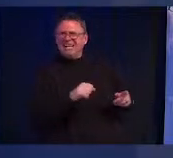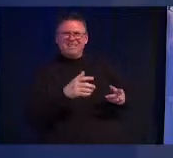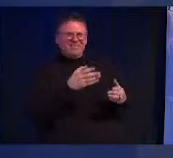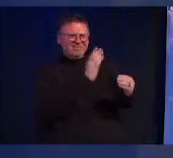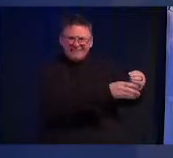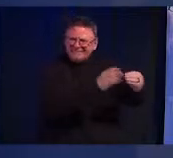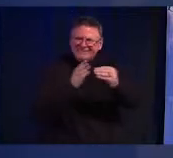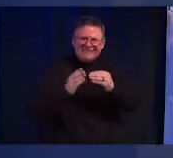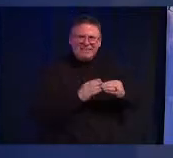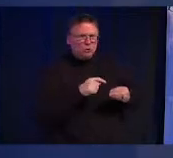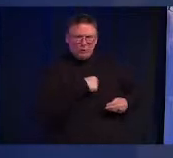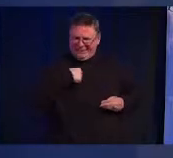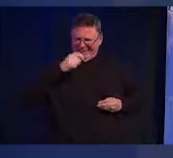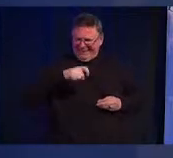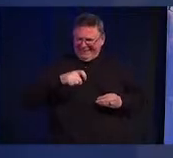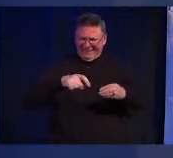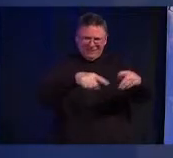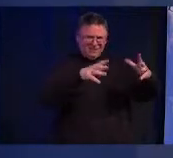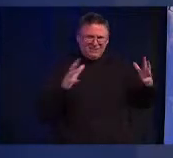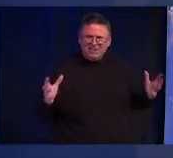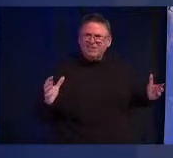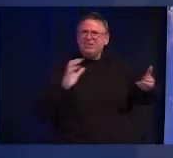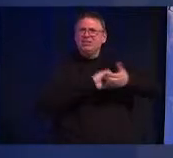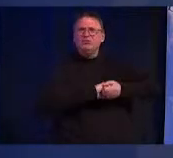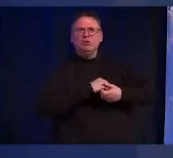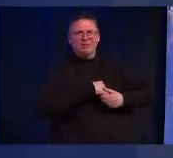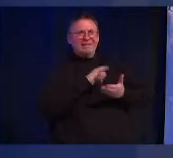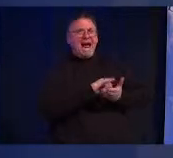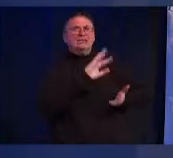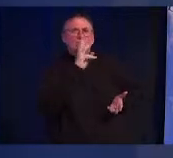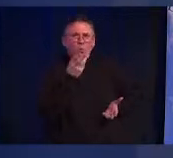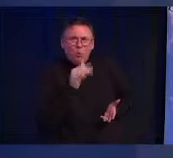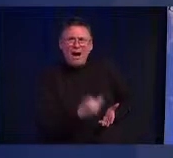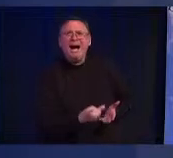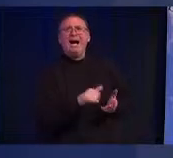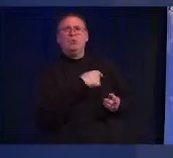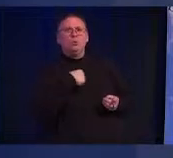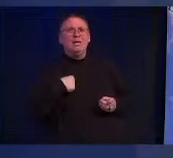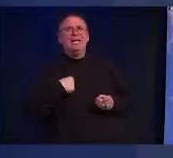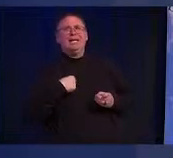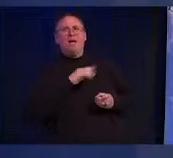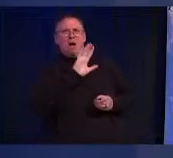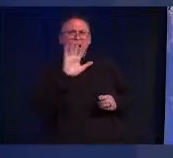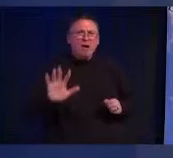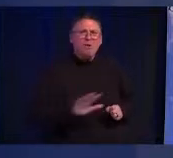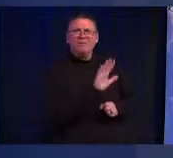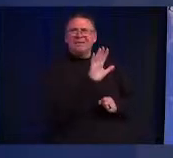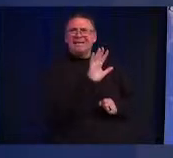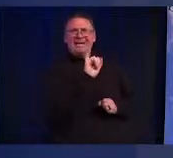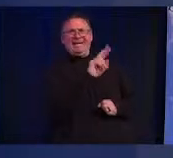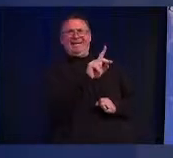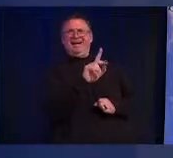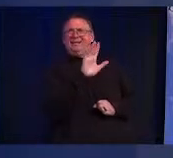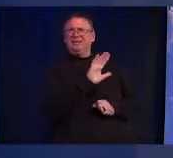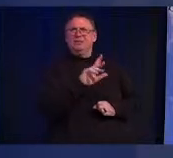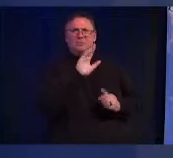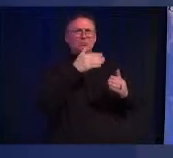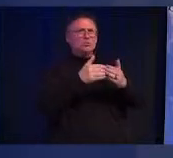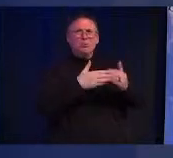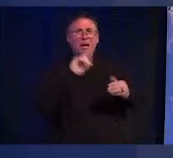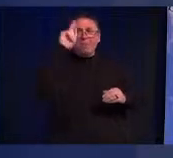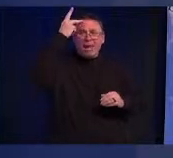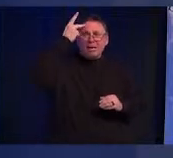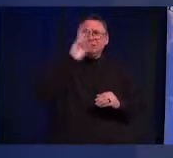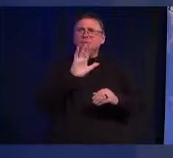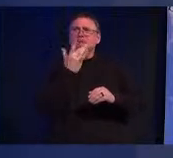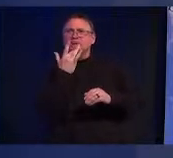been well received. That's why we have such a swell of support across the political aisle from Hoosiers. They're tired of it. They're frustrated.